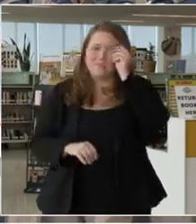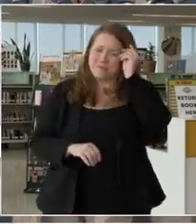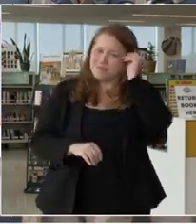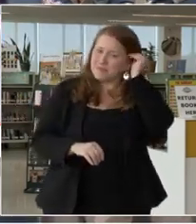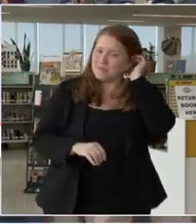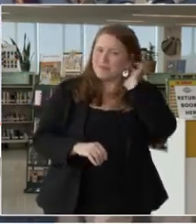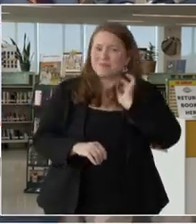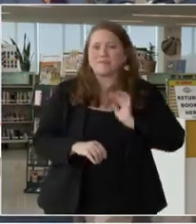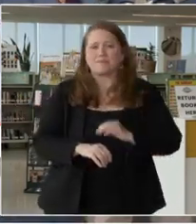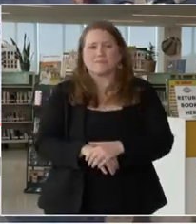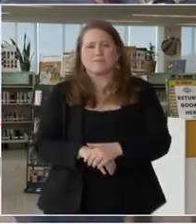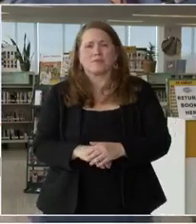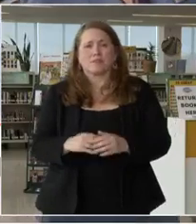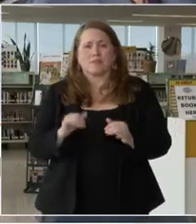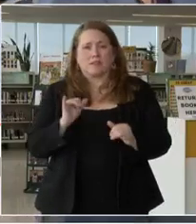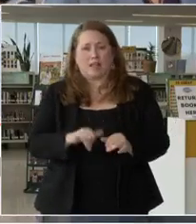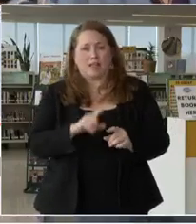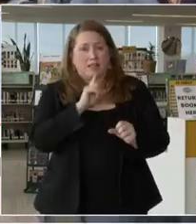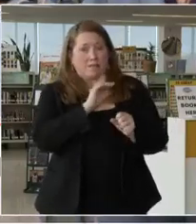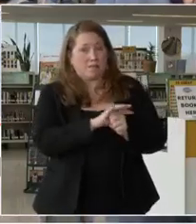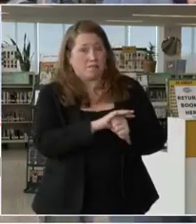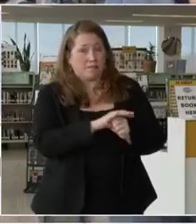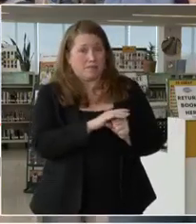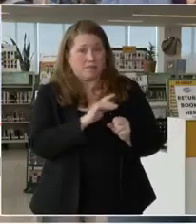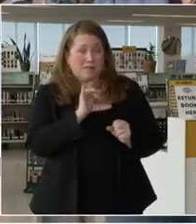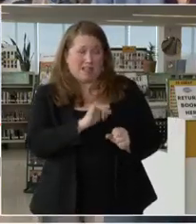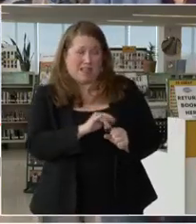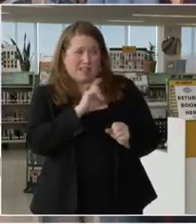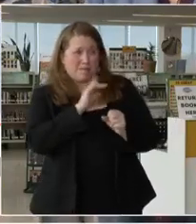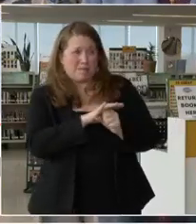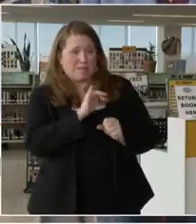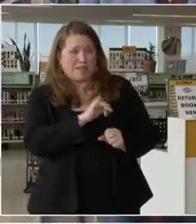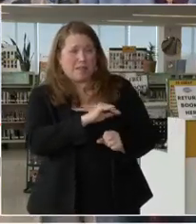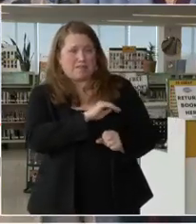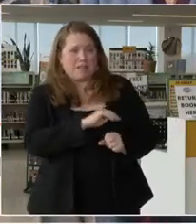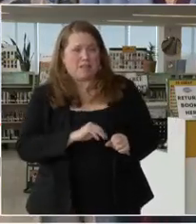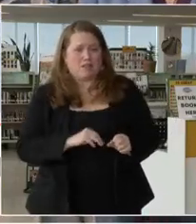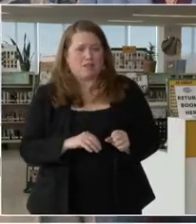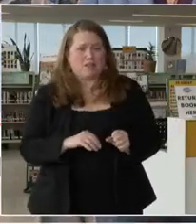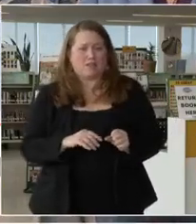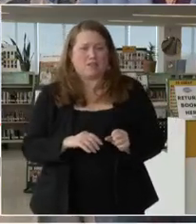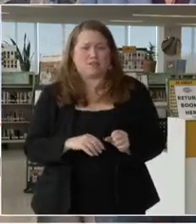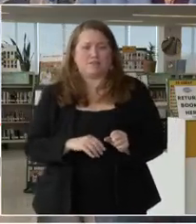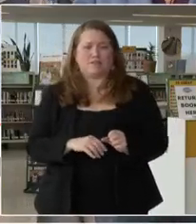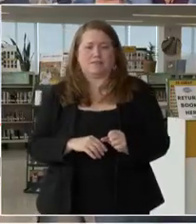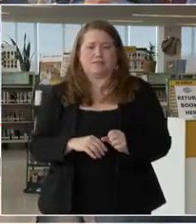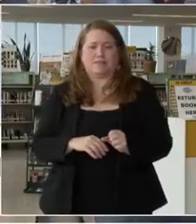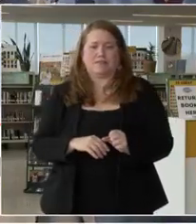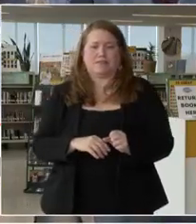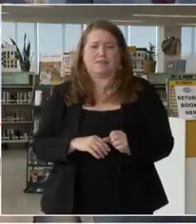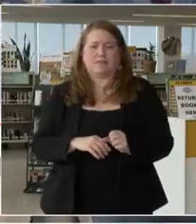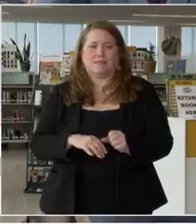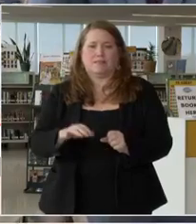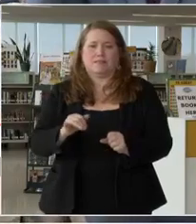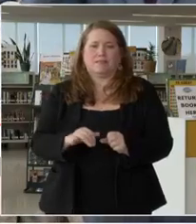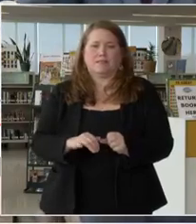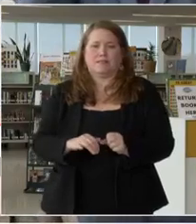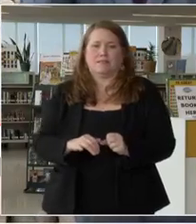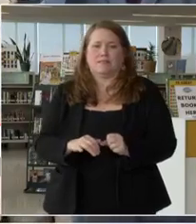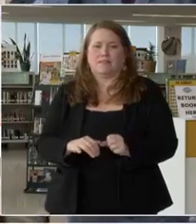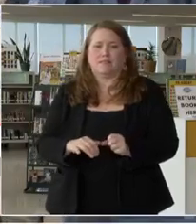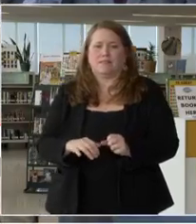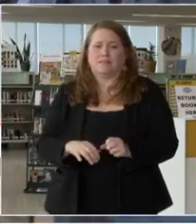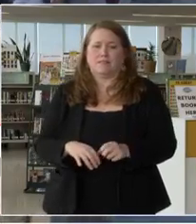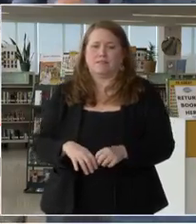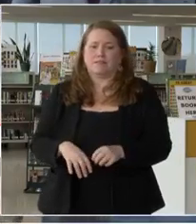And to that commitment that the mayor just talked about with respect to our young women, you know, over half, as she mentioned earlier, over half of the